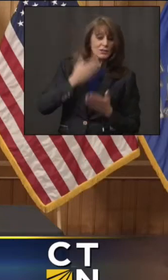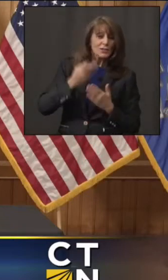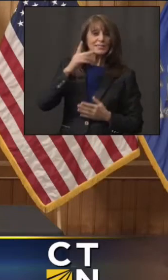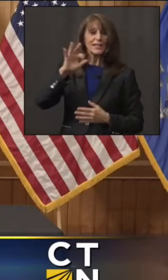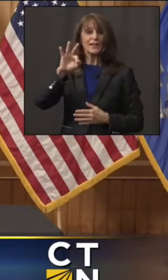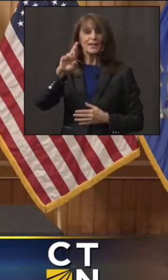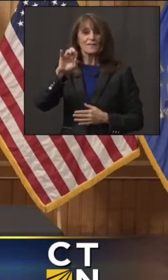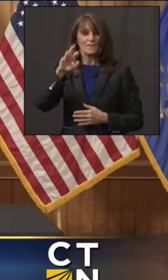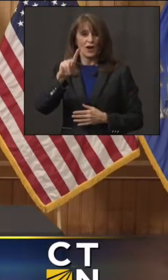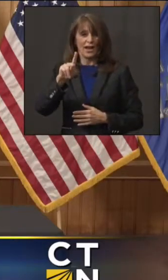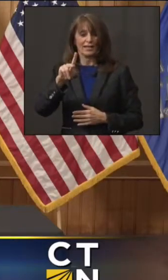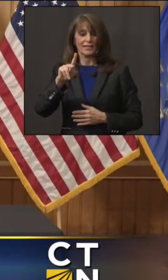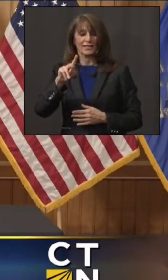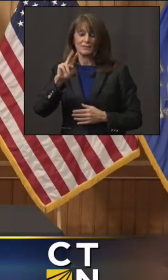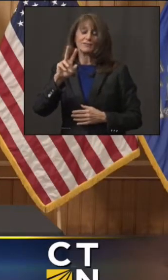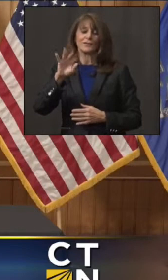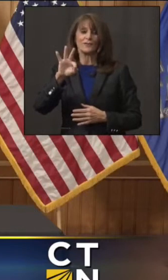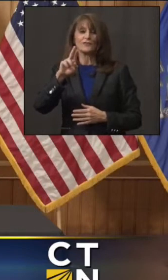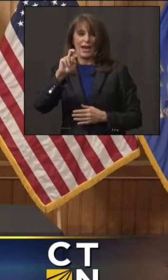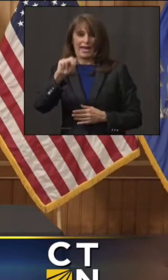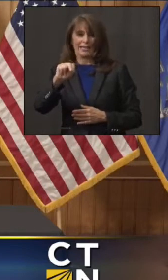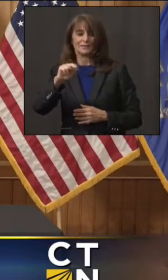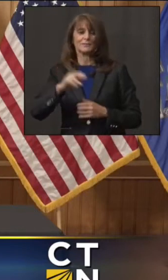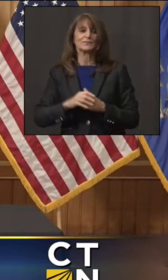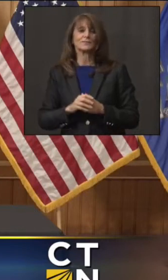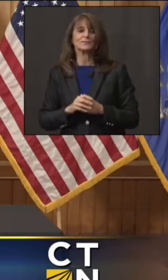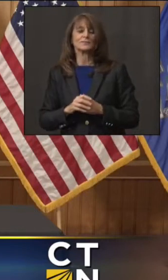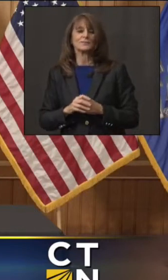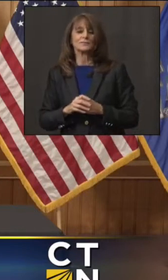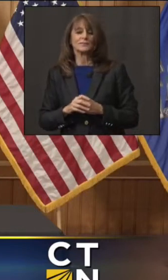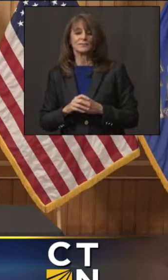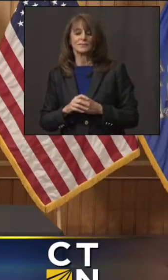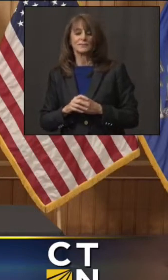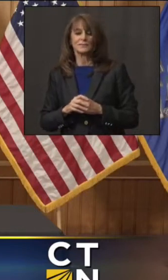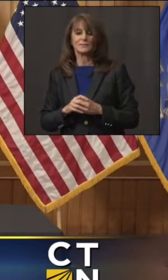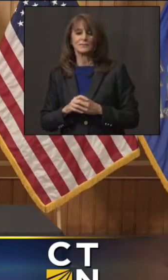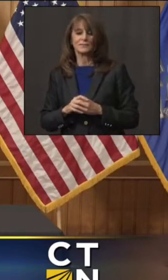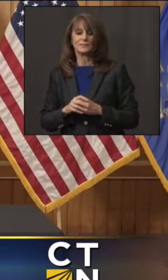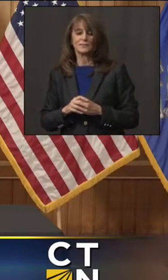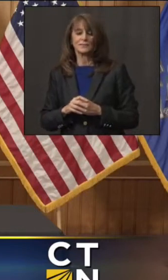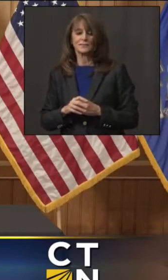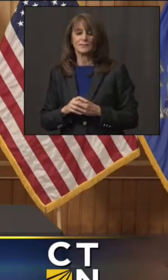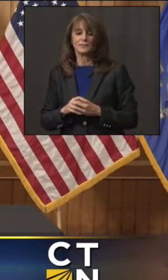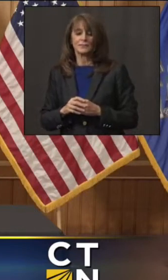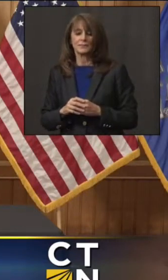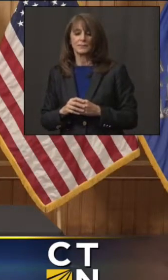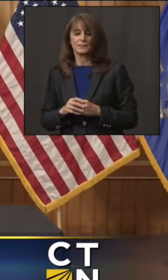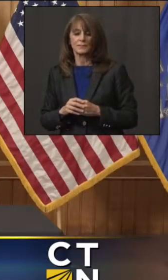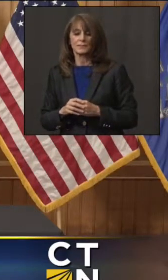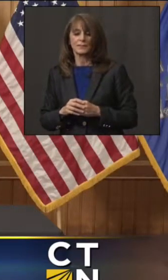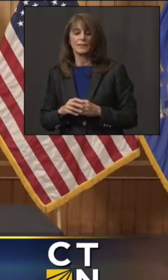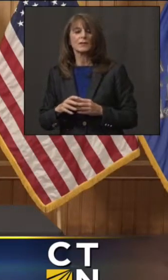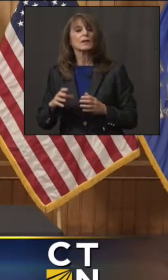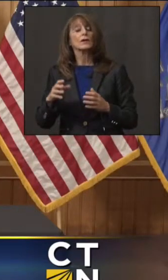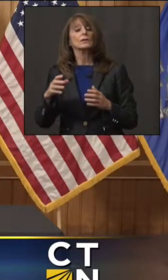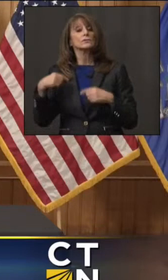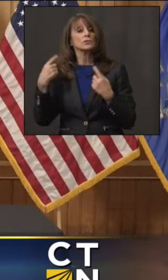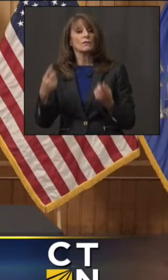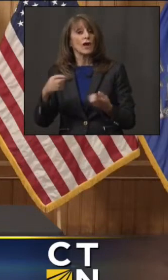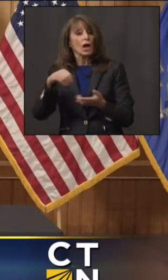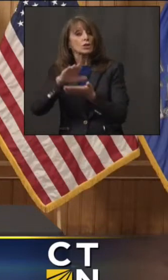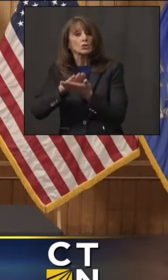this question is to the both of you. I know the state has consistently said that we're not seeing widespread transmission in